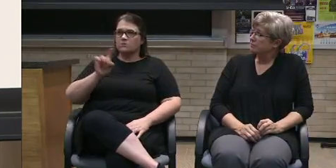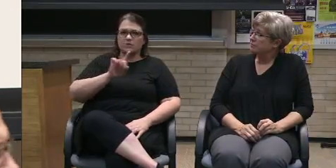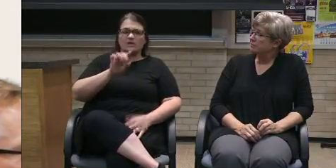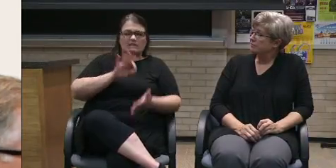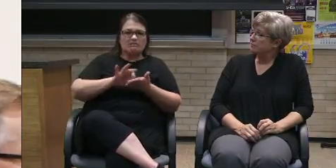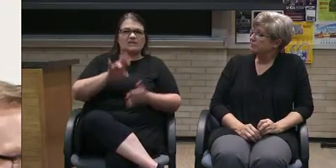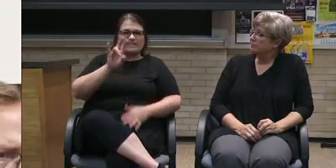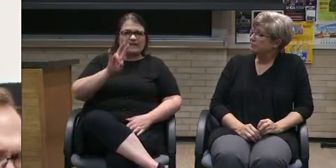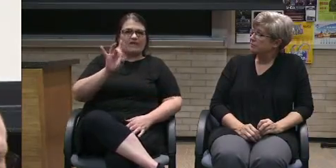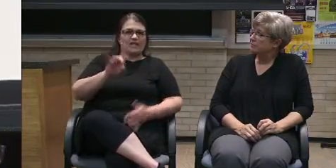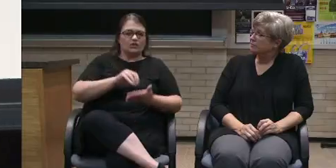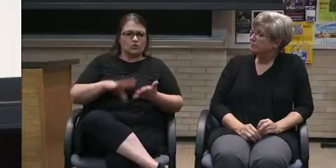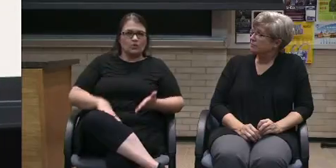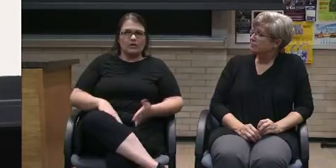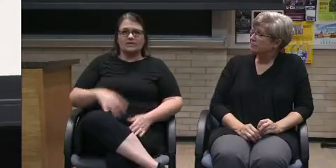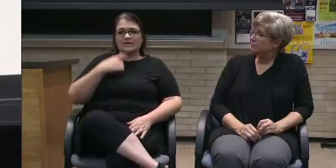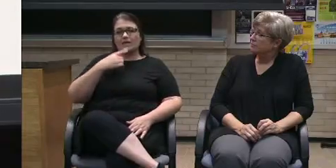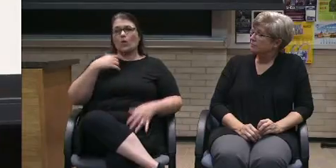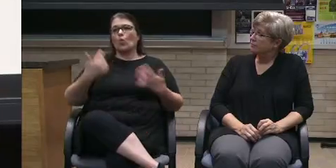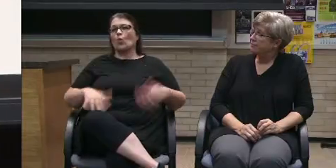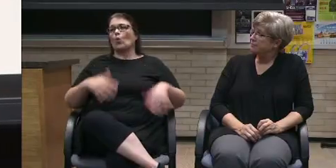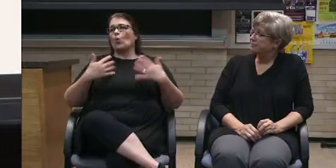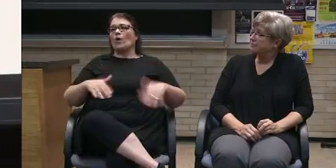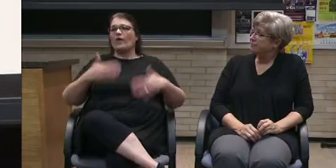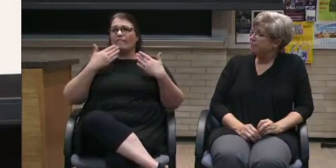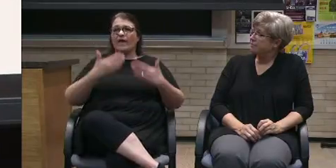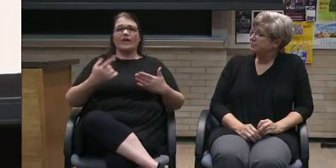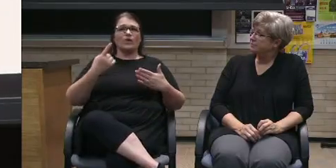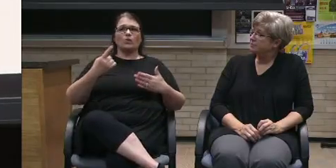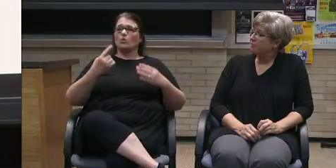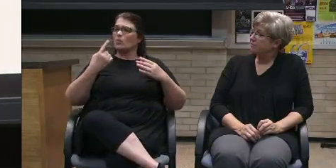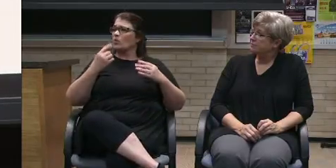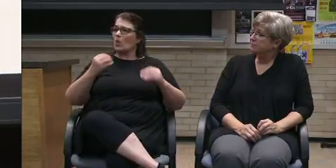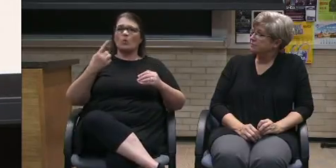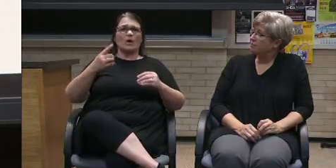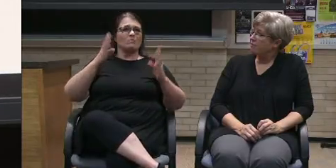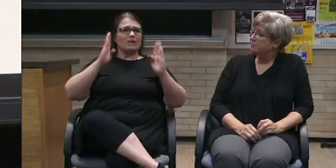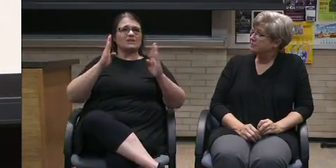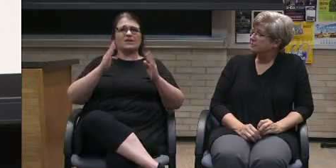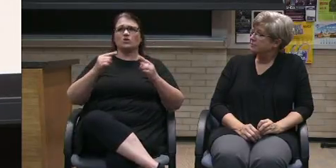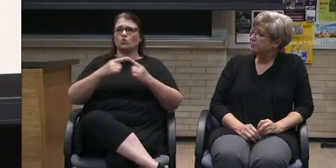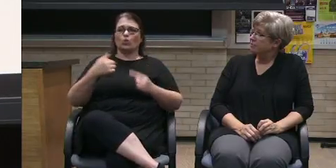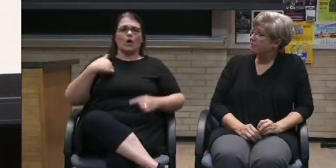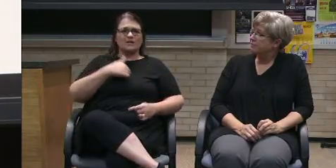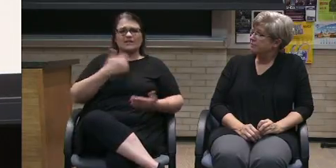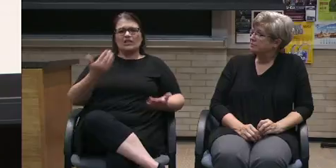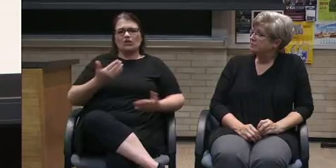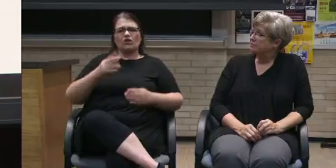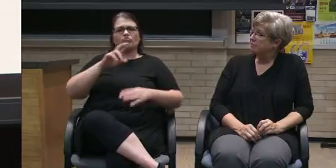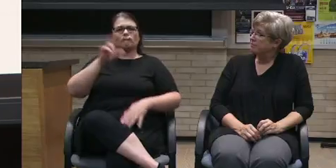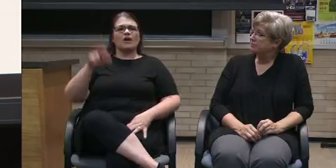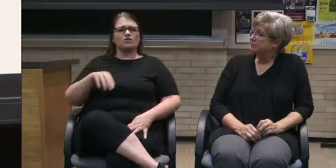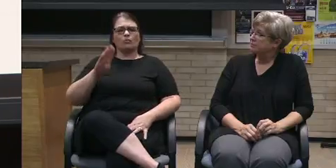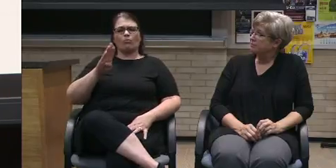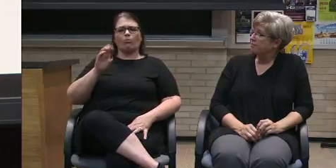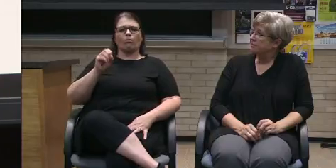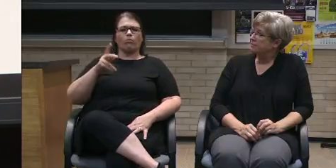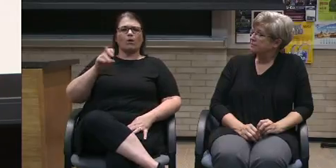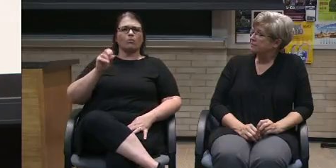much. No one pays any attention to us down here at the Metro Center. It's like we're not really Brockport students. This is so amazing of